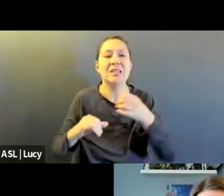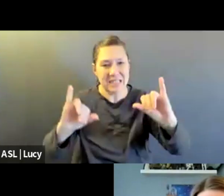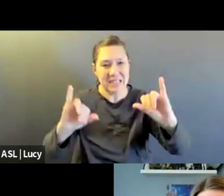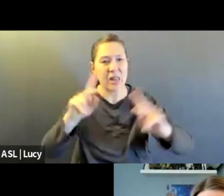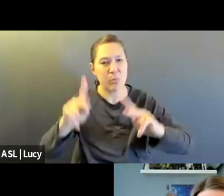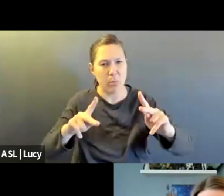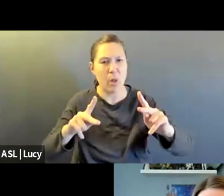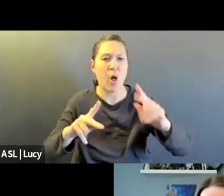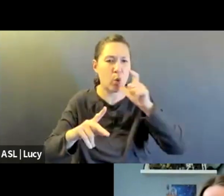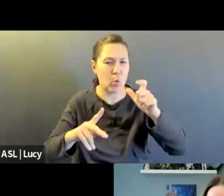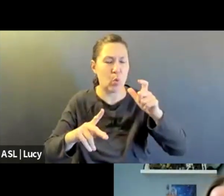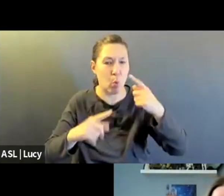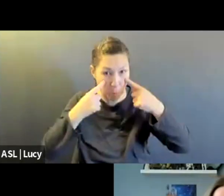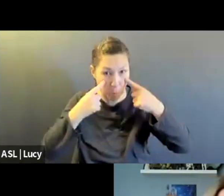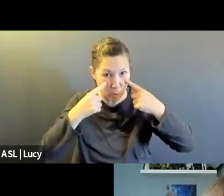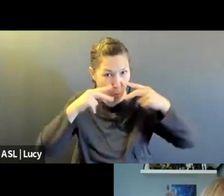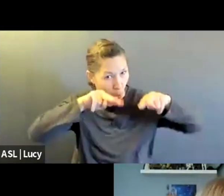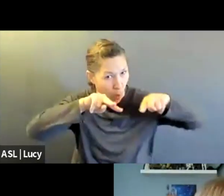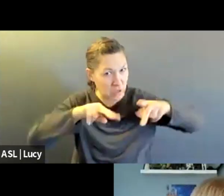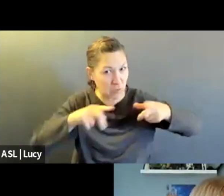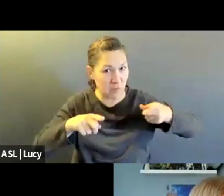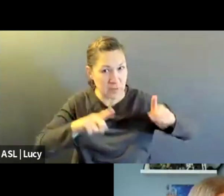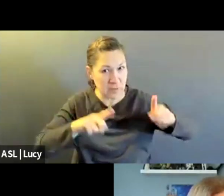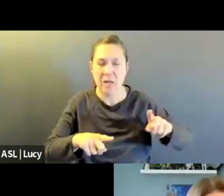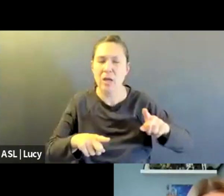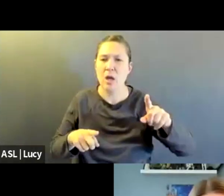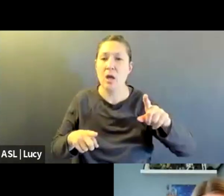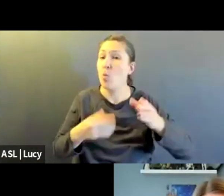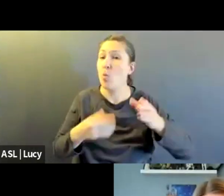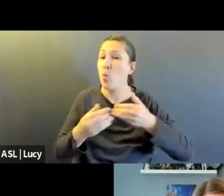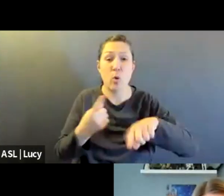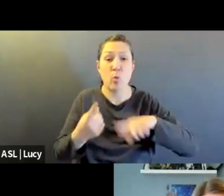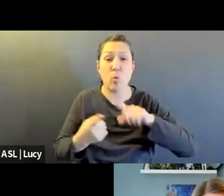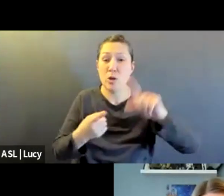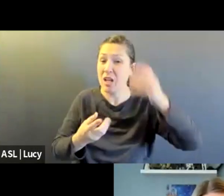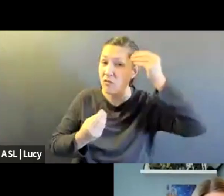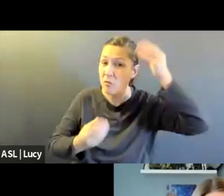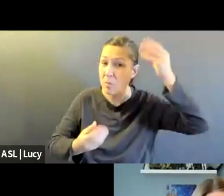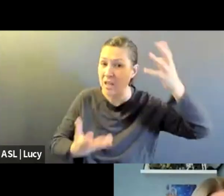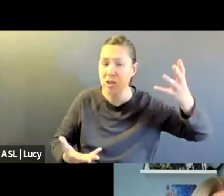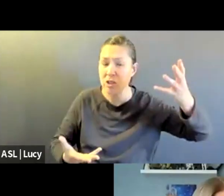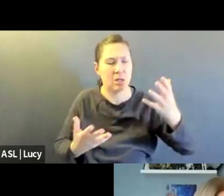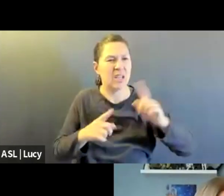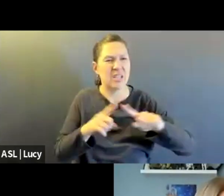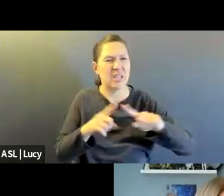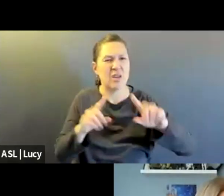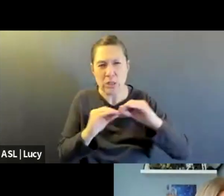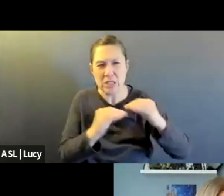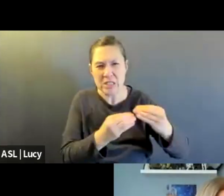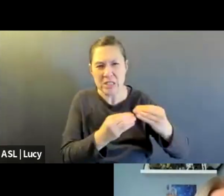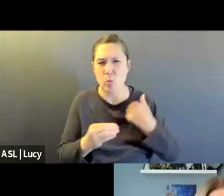get the information as you need it. And the Roundtable is one resources, as are all the associations that we represent and the many others that are here